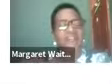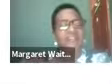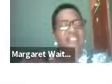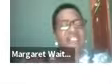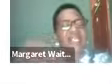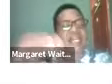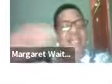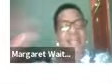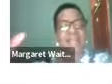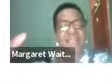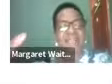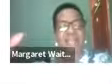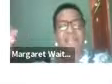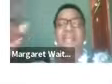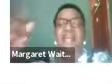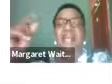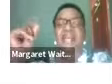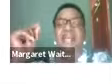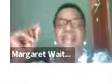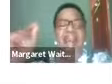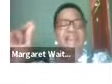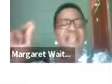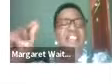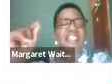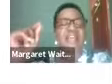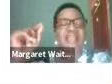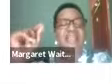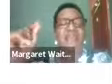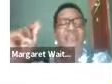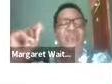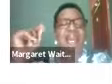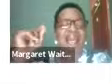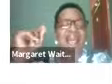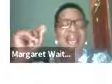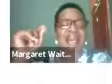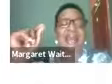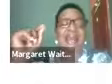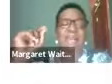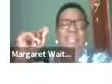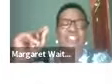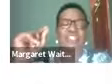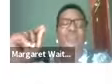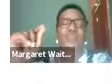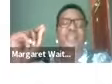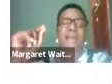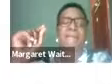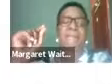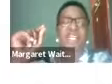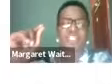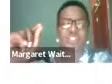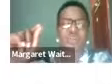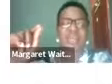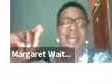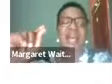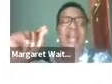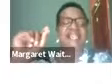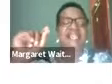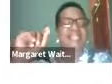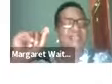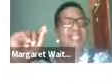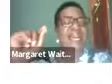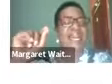are different. Number three, encourage them to align and pursue their passion